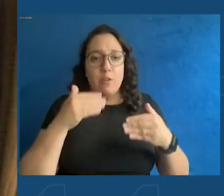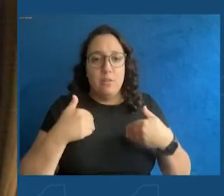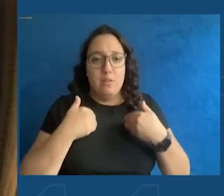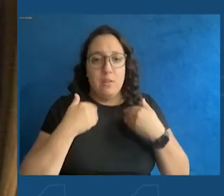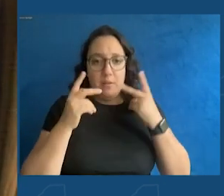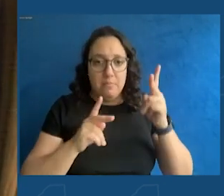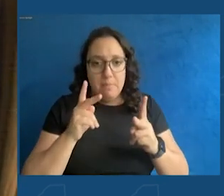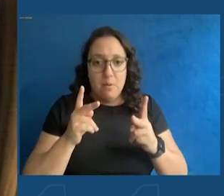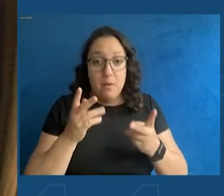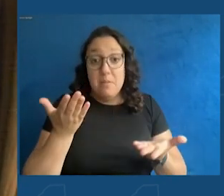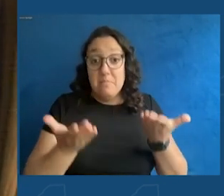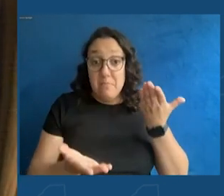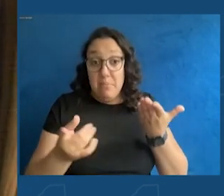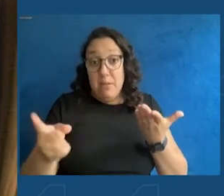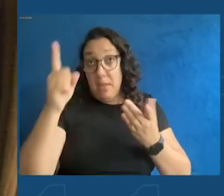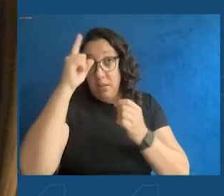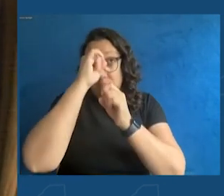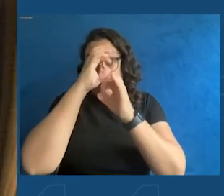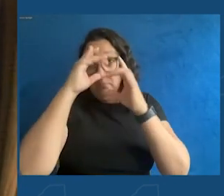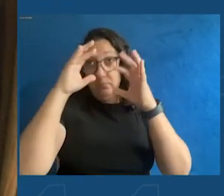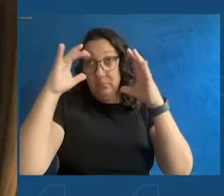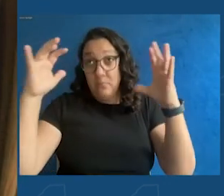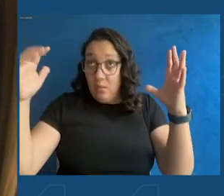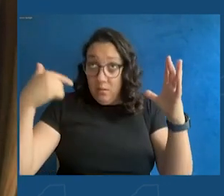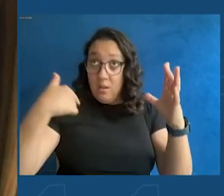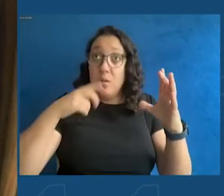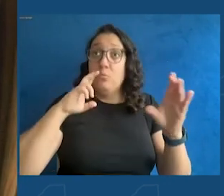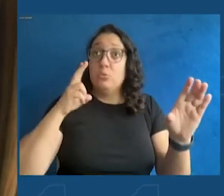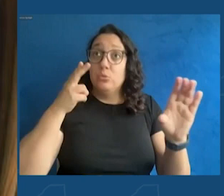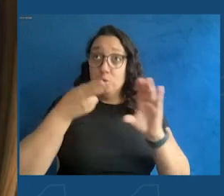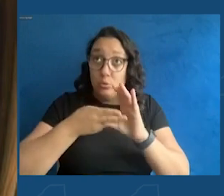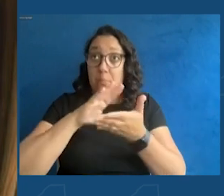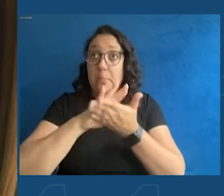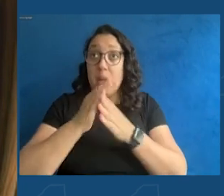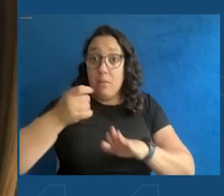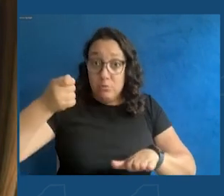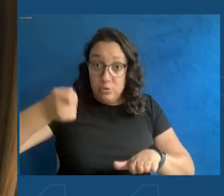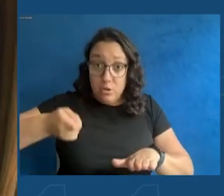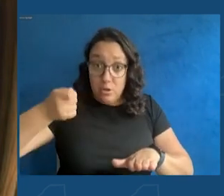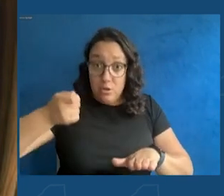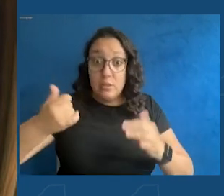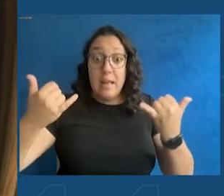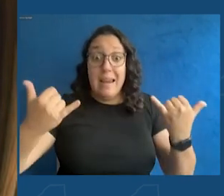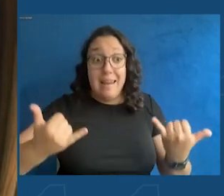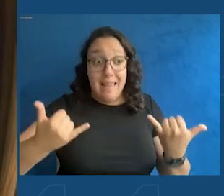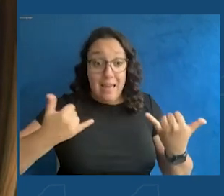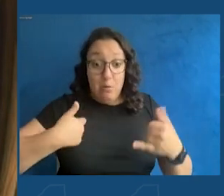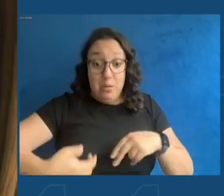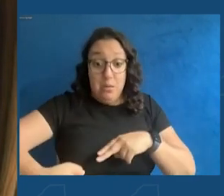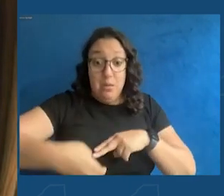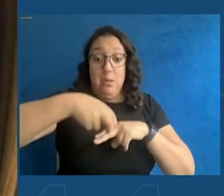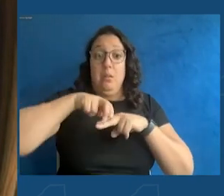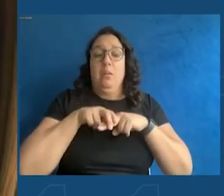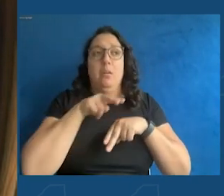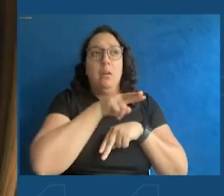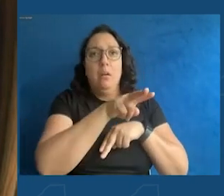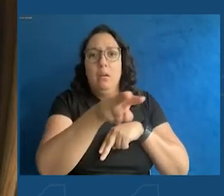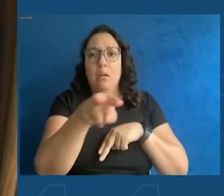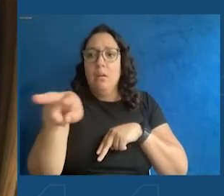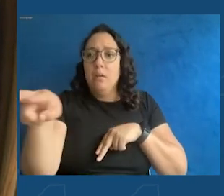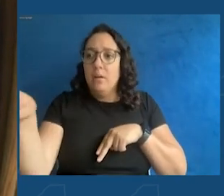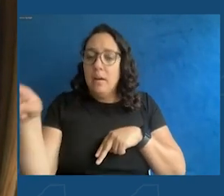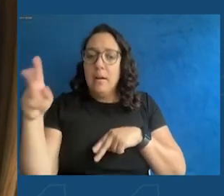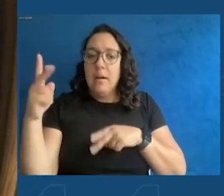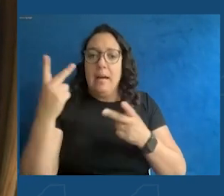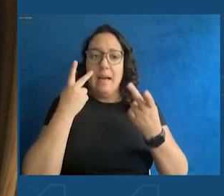might someday aspire to this role. Looking in this direction, I see the portraits of our most